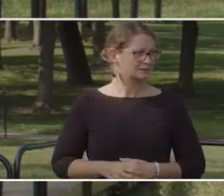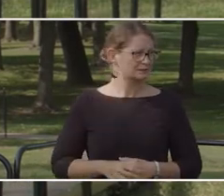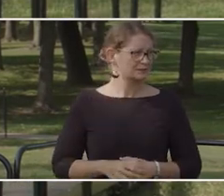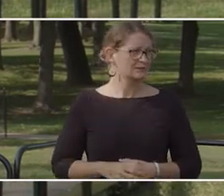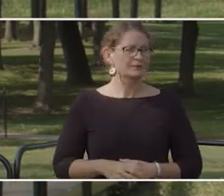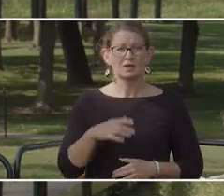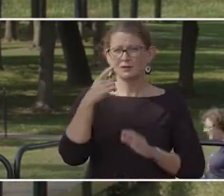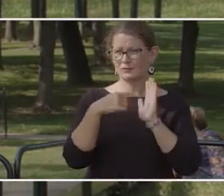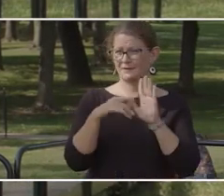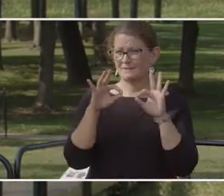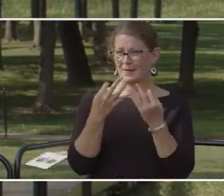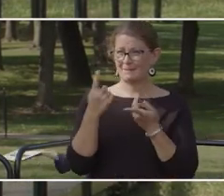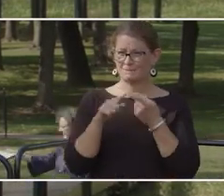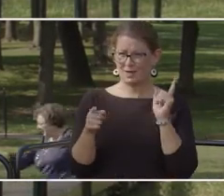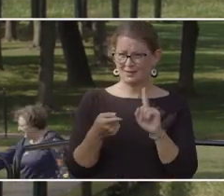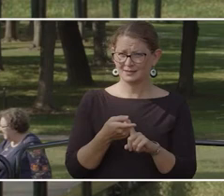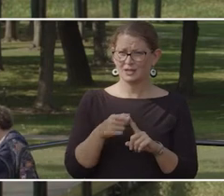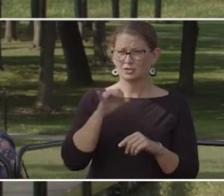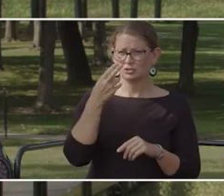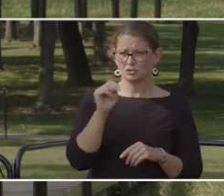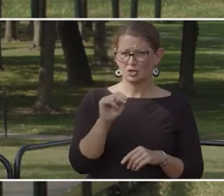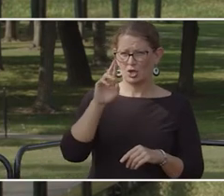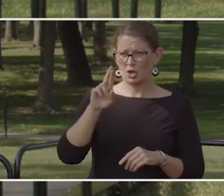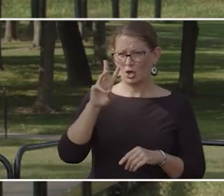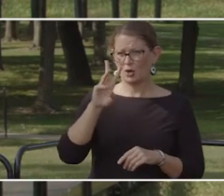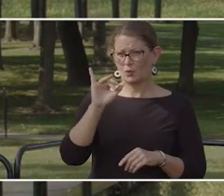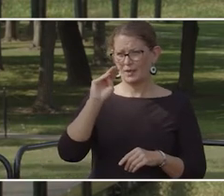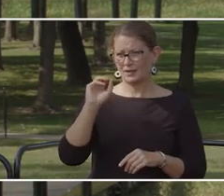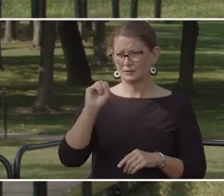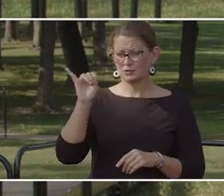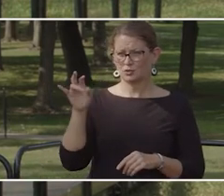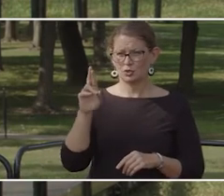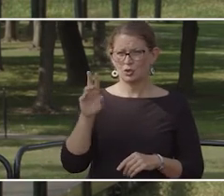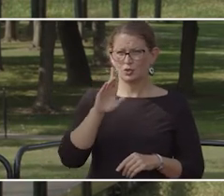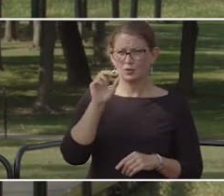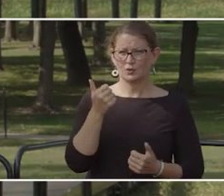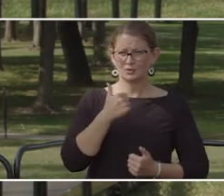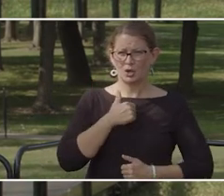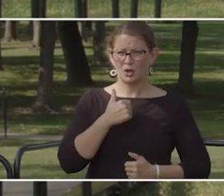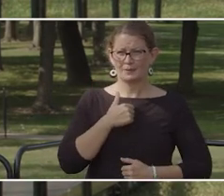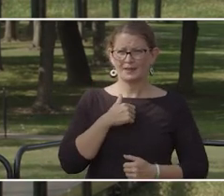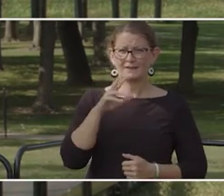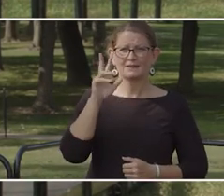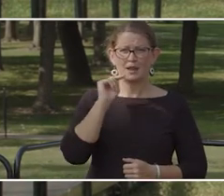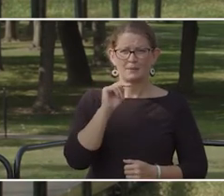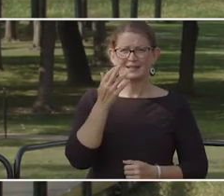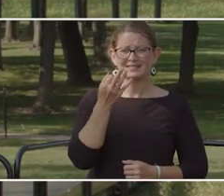On behalf of the family and friends of John R. Williams, Jr., U.S. Army,